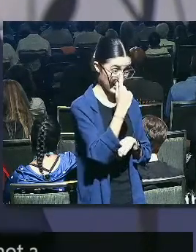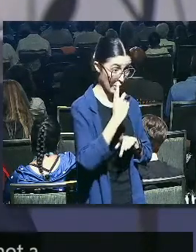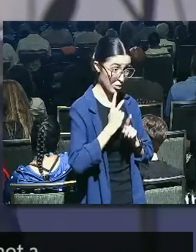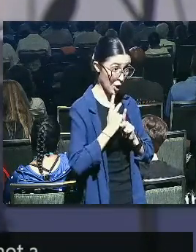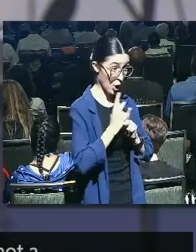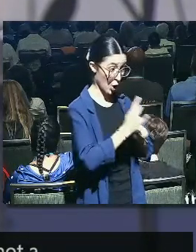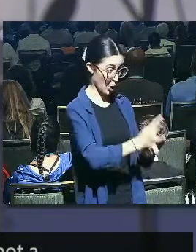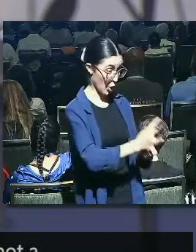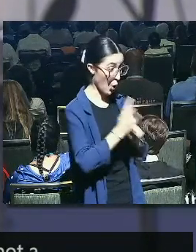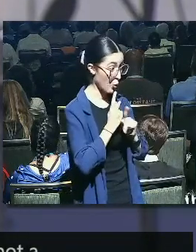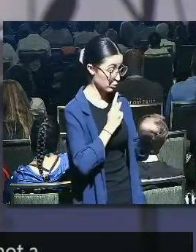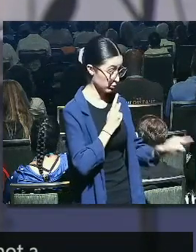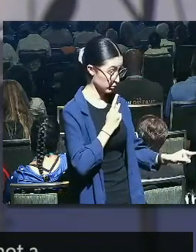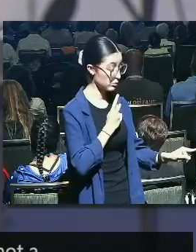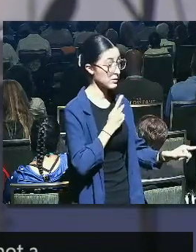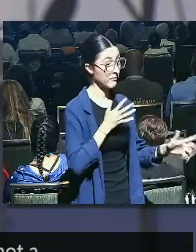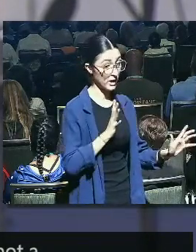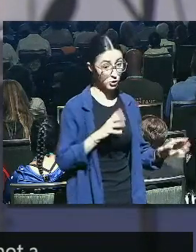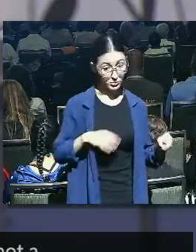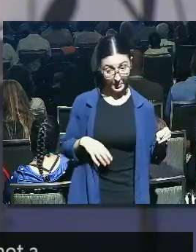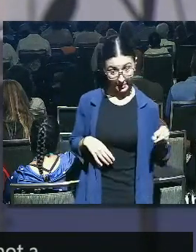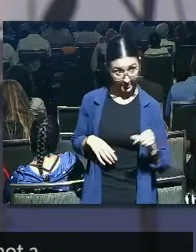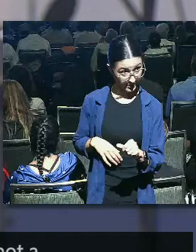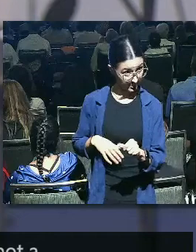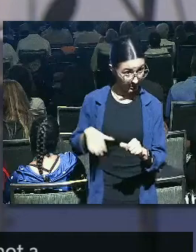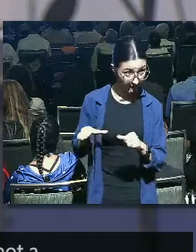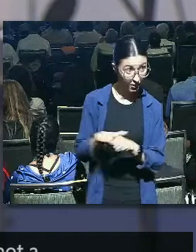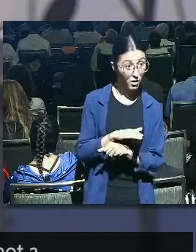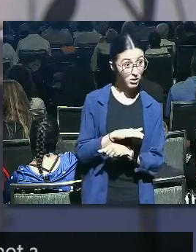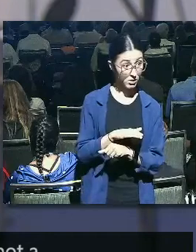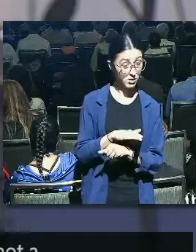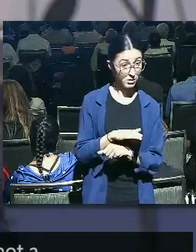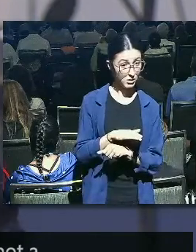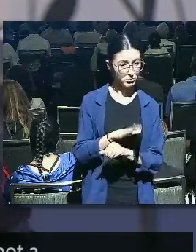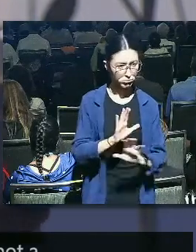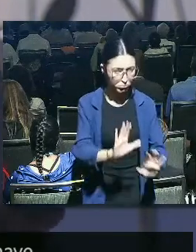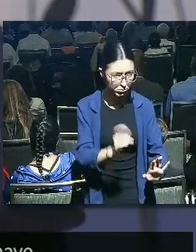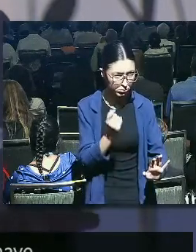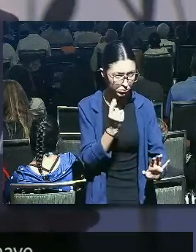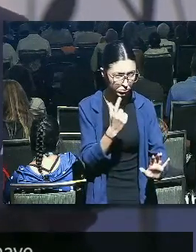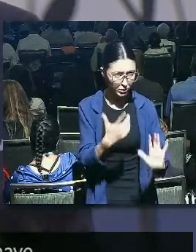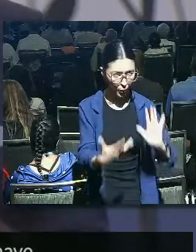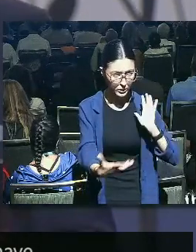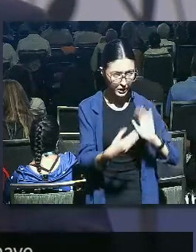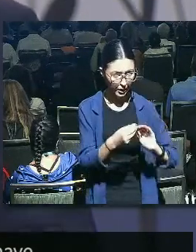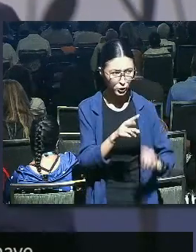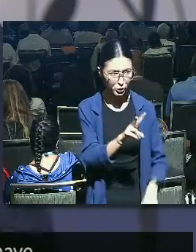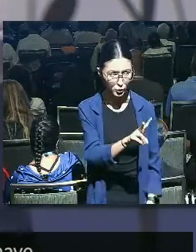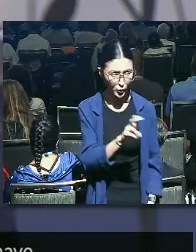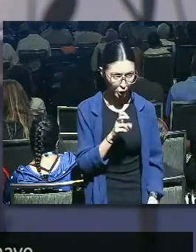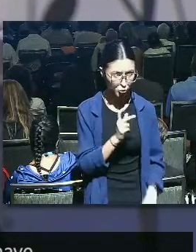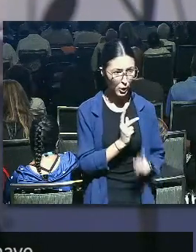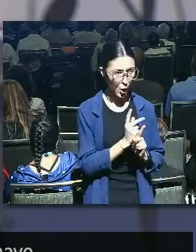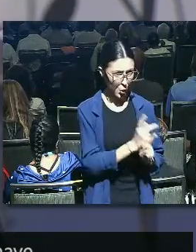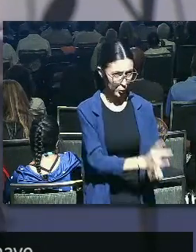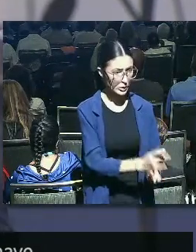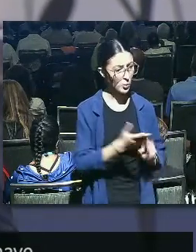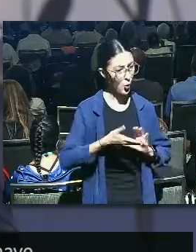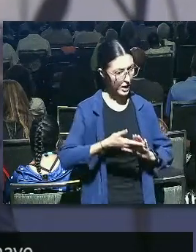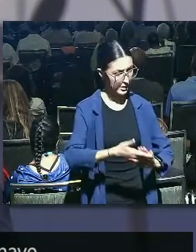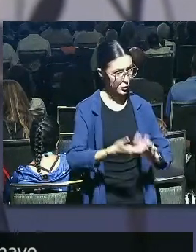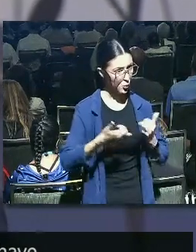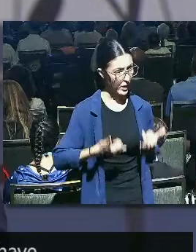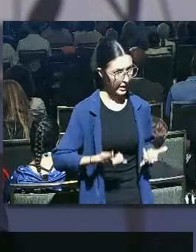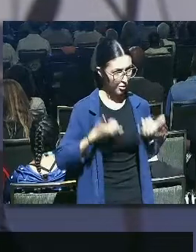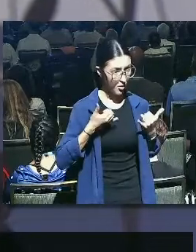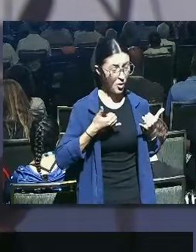are repaid, and we currently have about 200 loans in process with 100%,